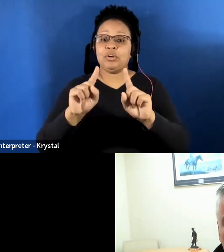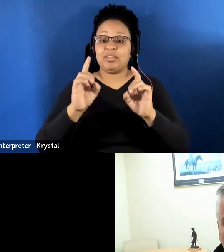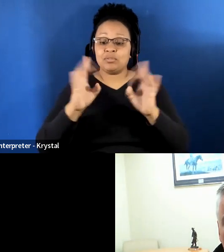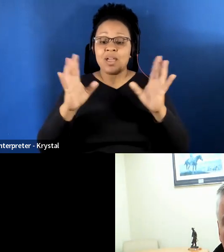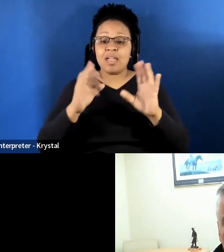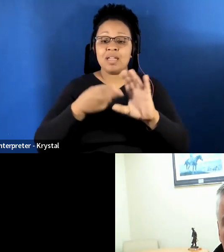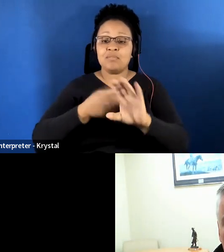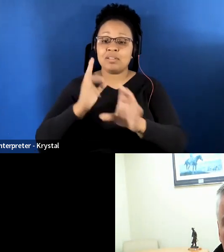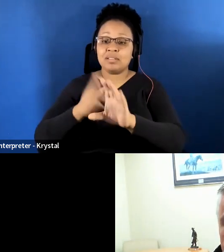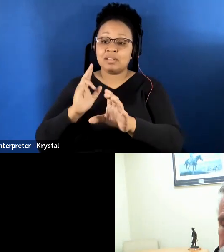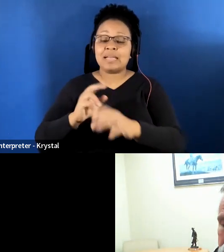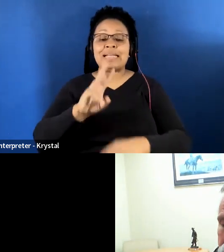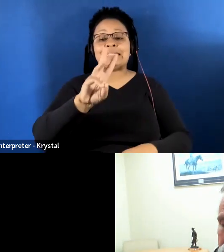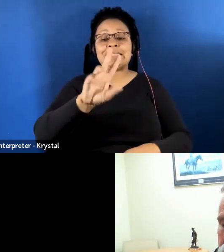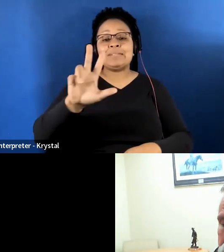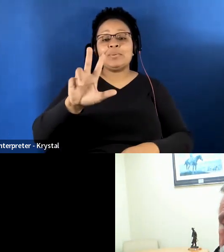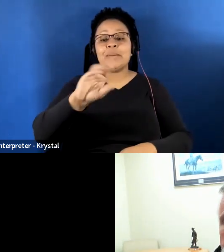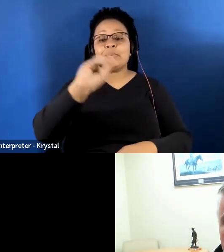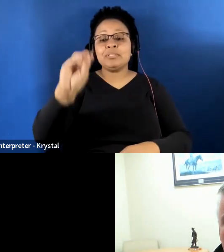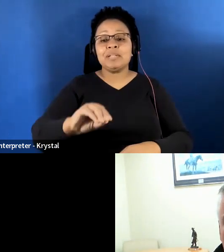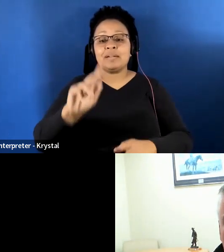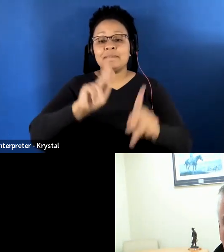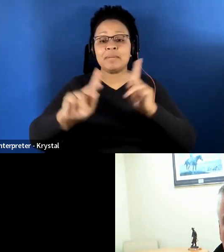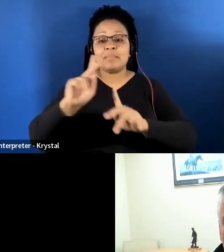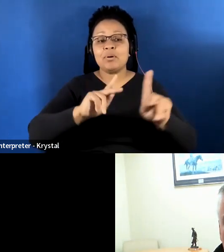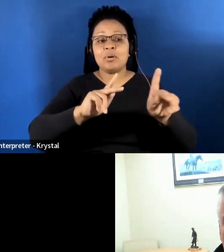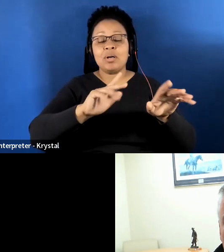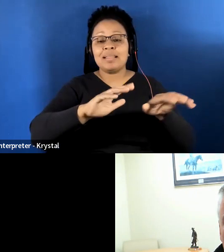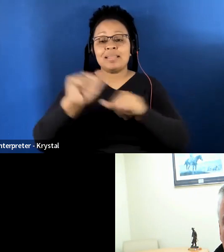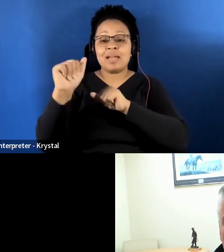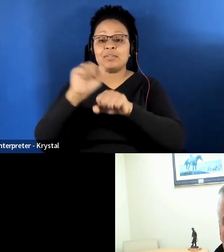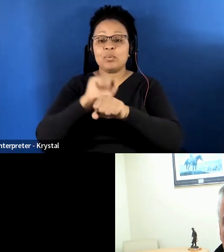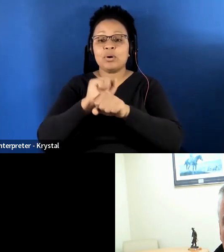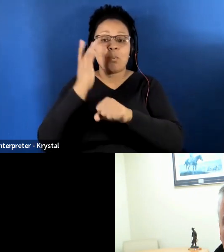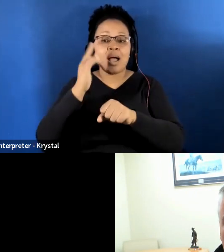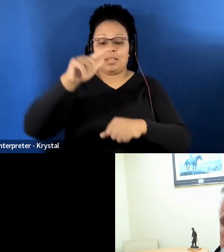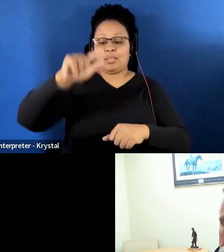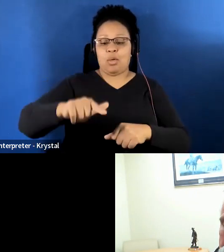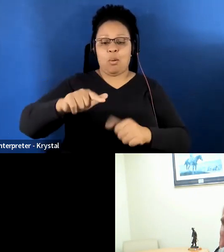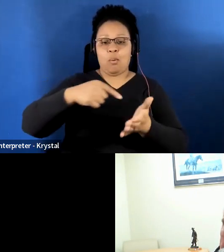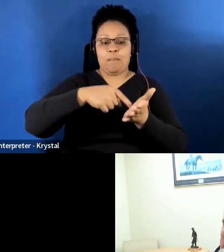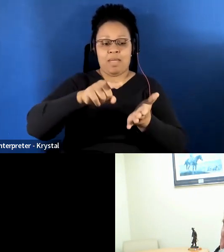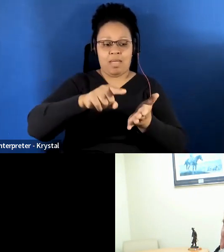about 63% of folks were leaving because of low pay.